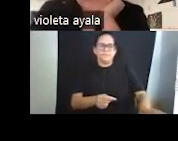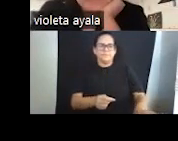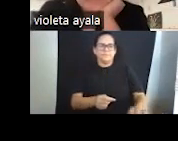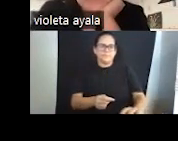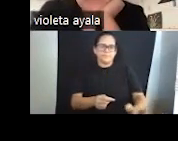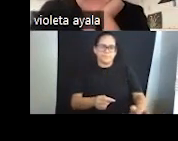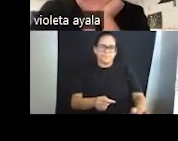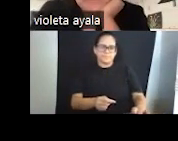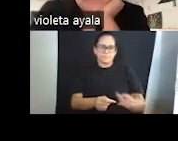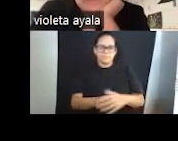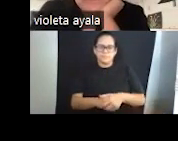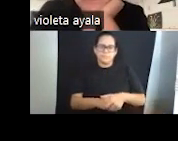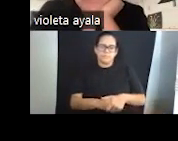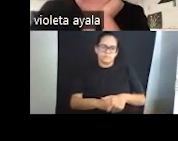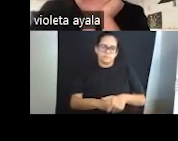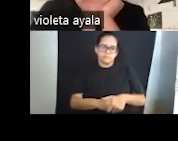So